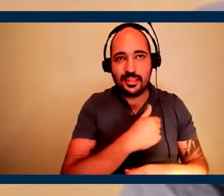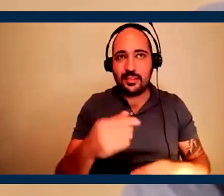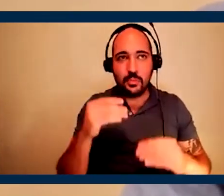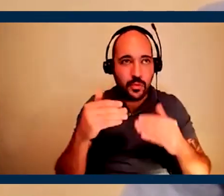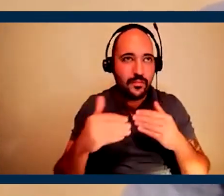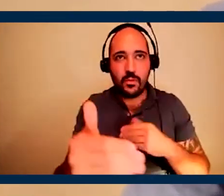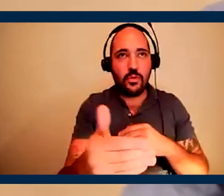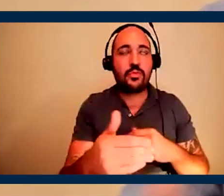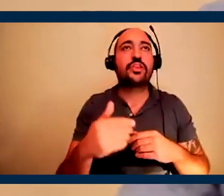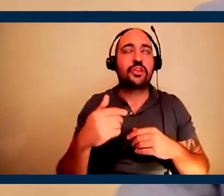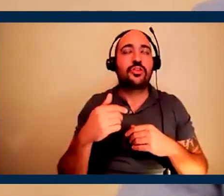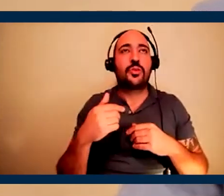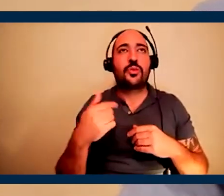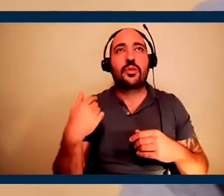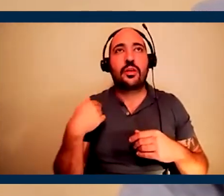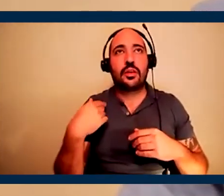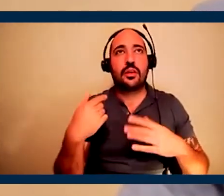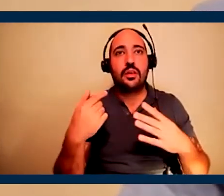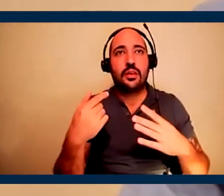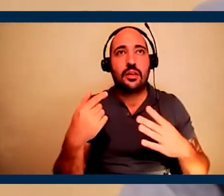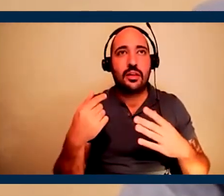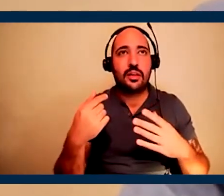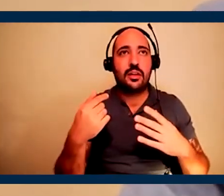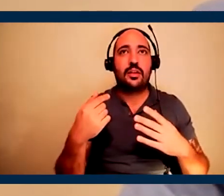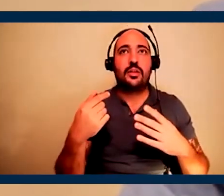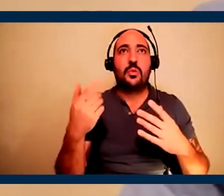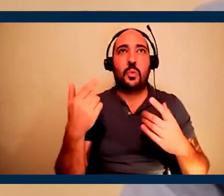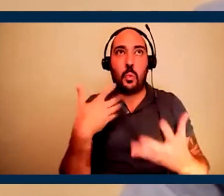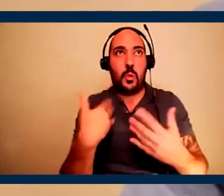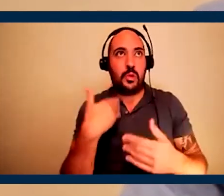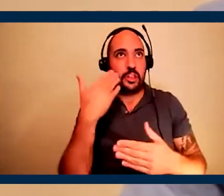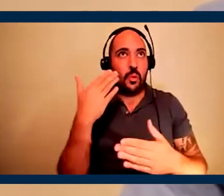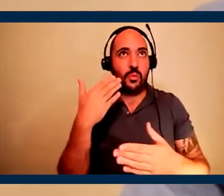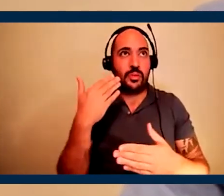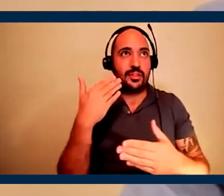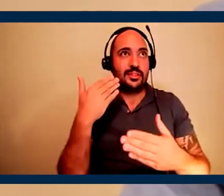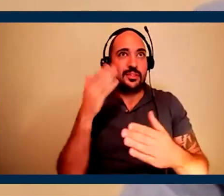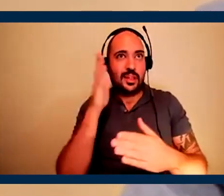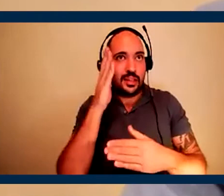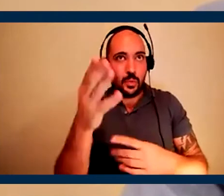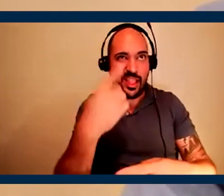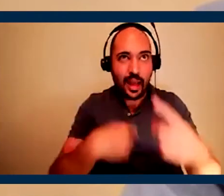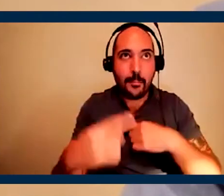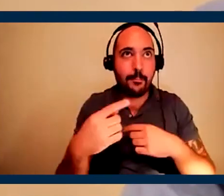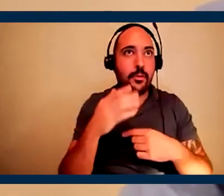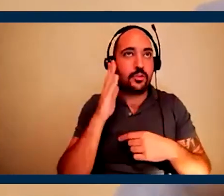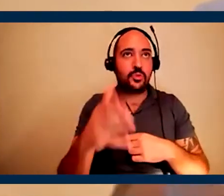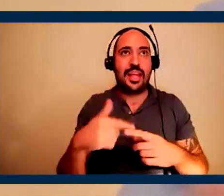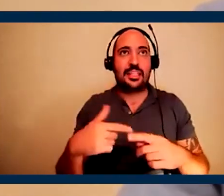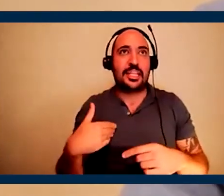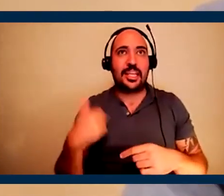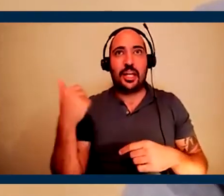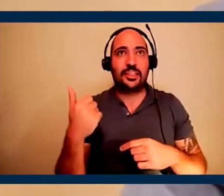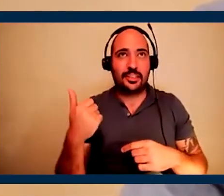terms of what we know is coming, we have been, since I've come in as the youngest chair, as the youngest executive director with the